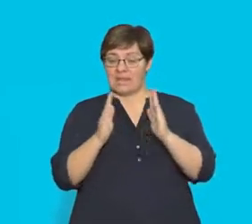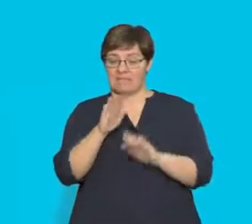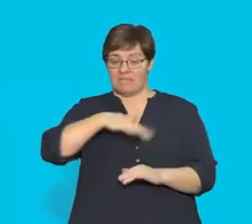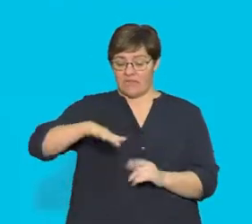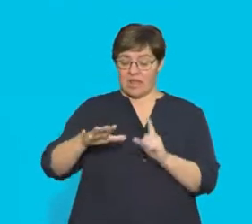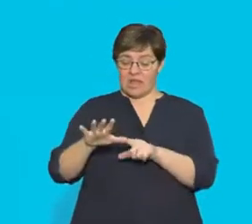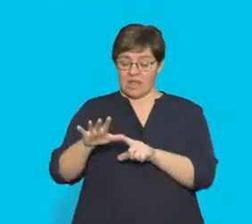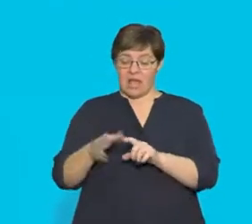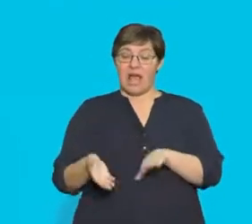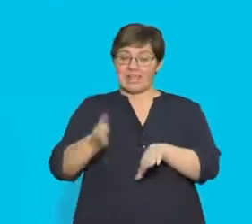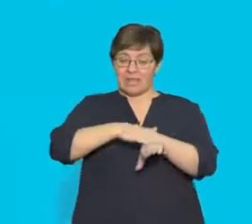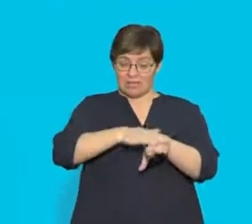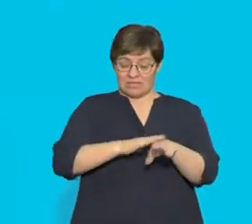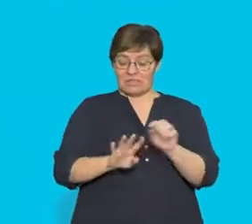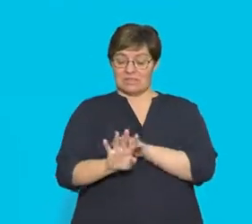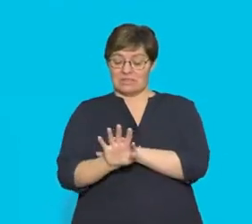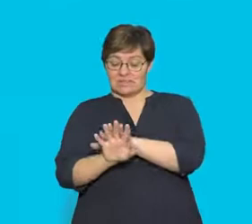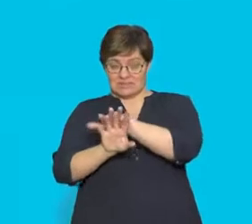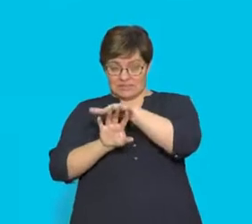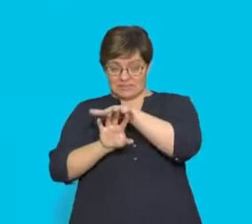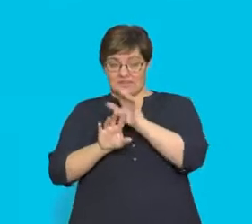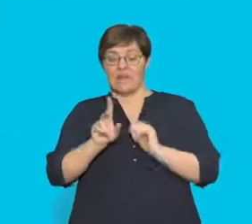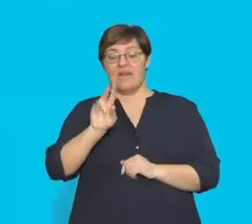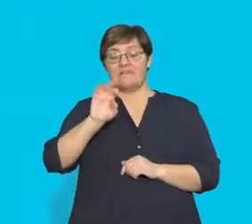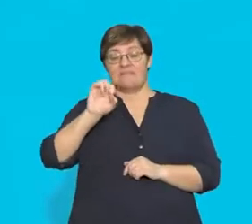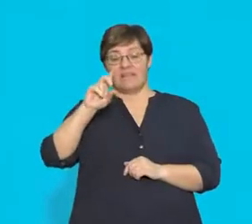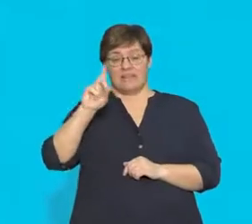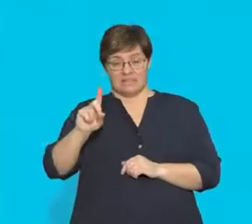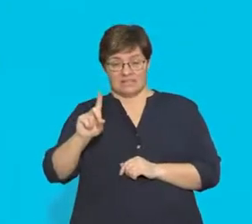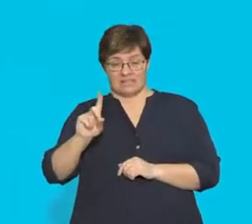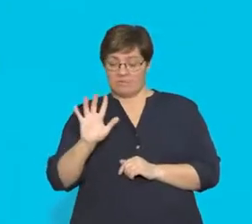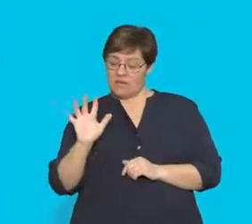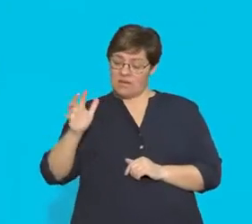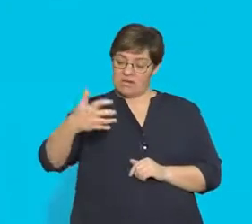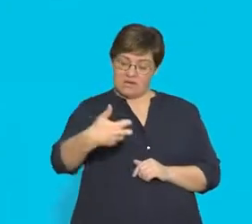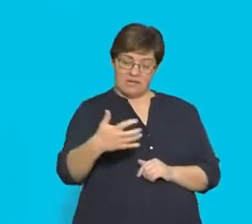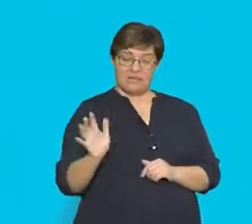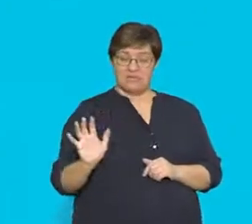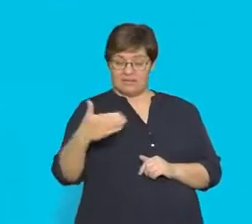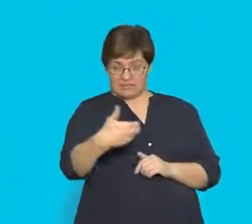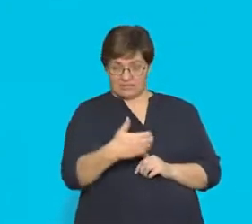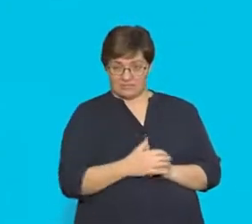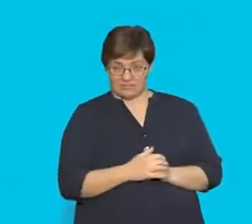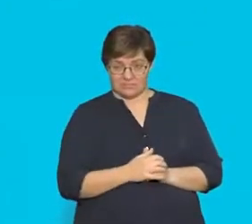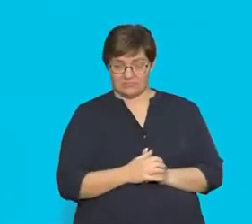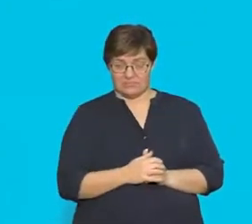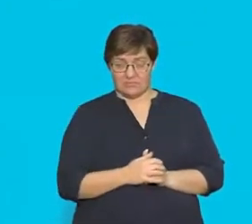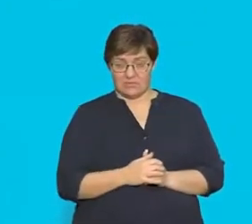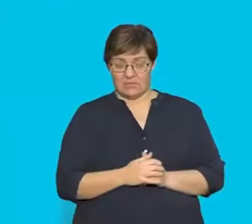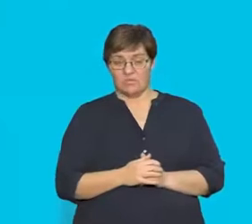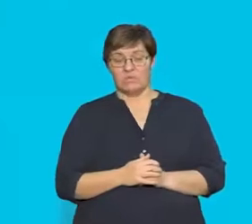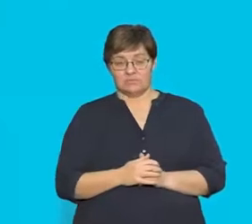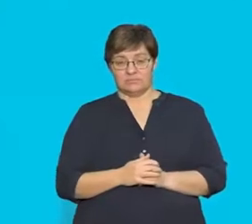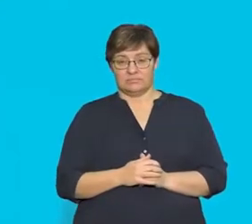points in the direction of the current. The field is given by the many fingers. So field and fingers